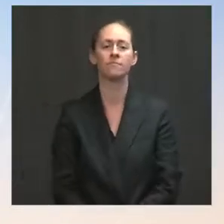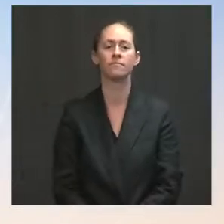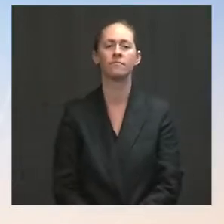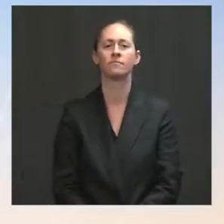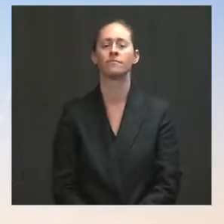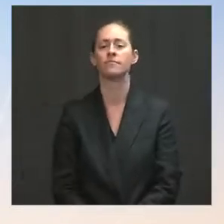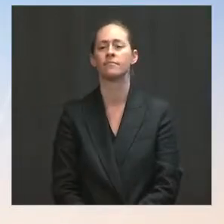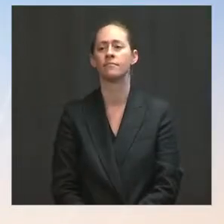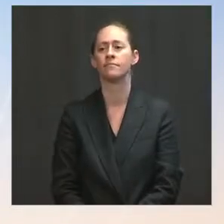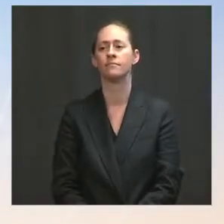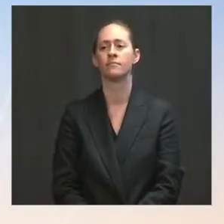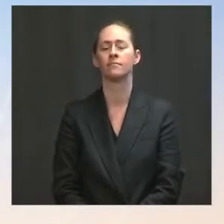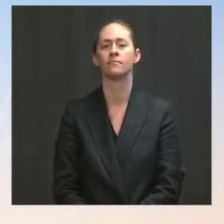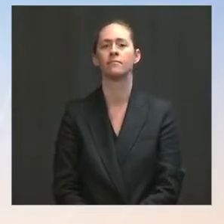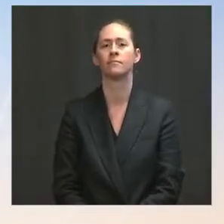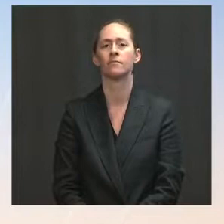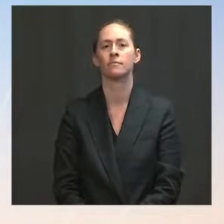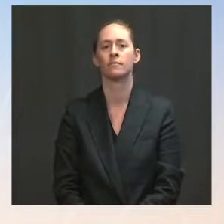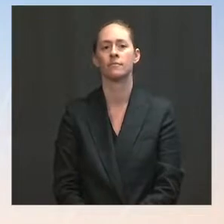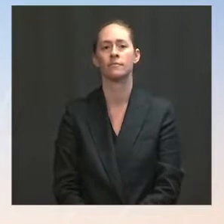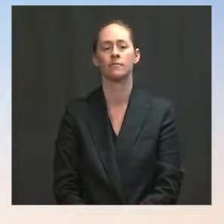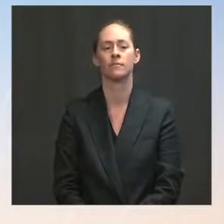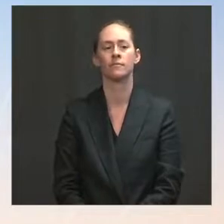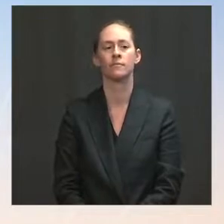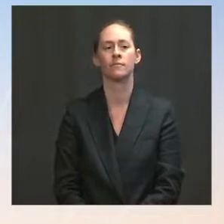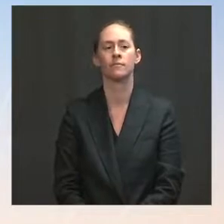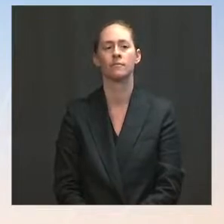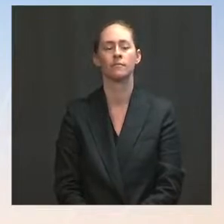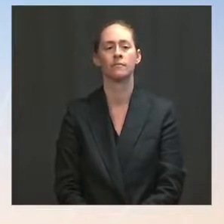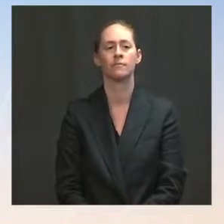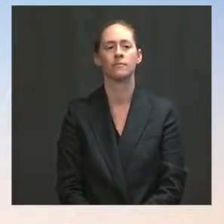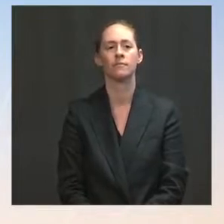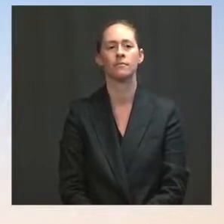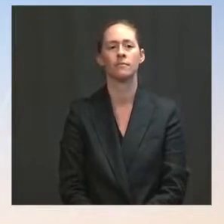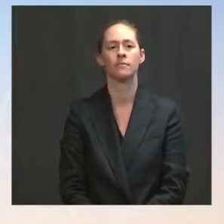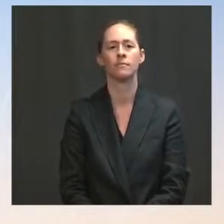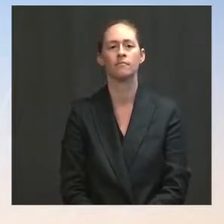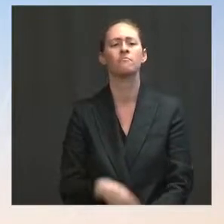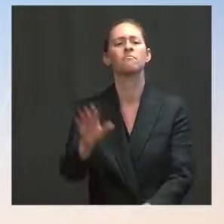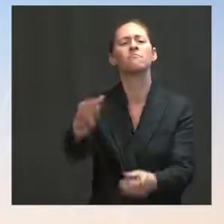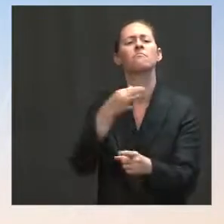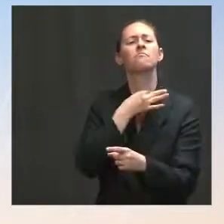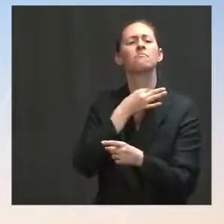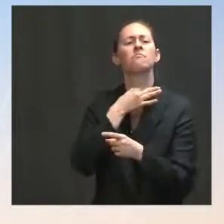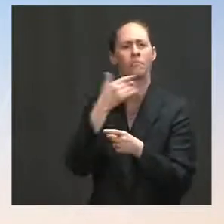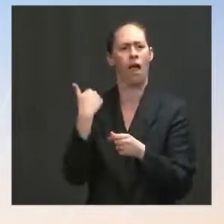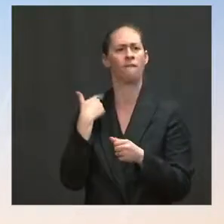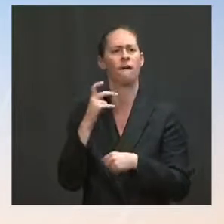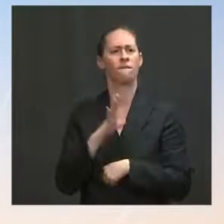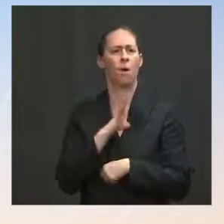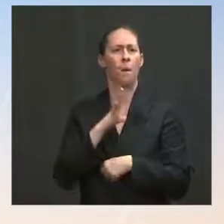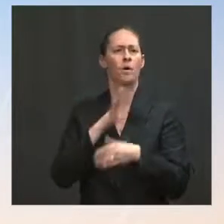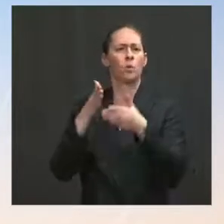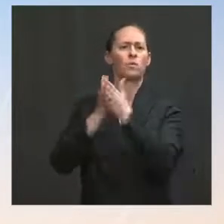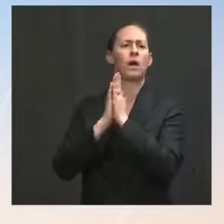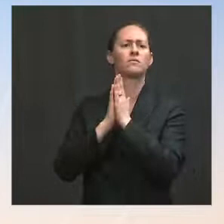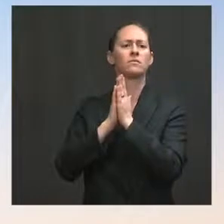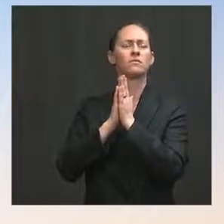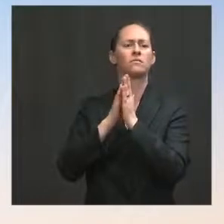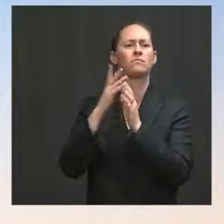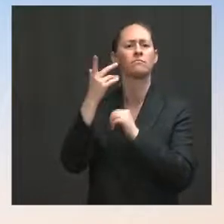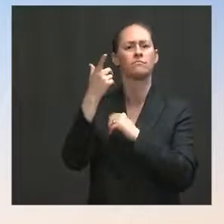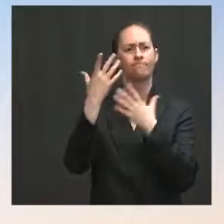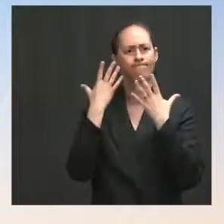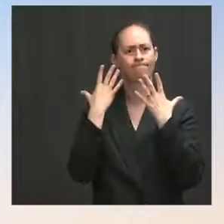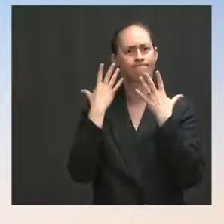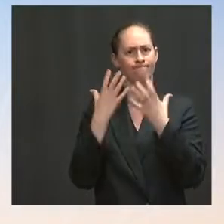in on the question that Jonathan was asking. What's the status of the formal request that the U.S. send troops to Haiti? Is that still under analysis here? That's correct.